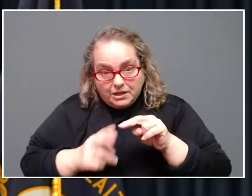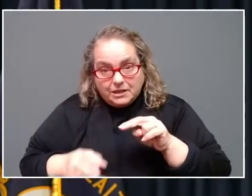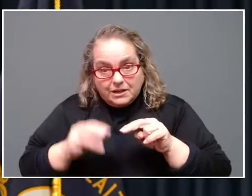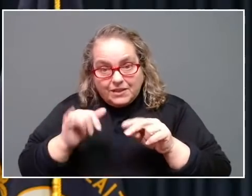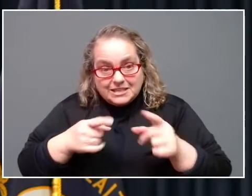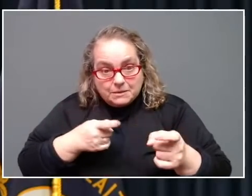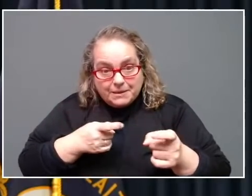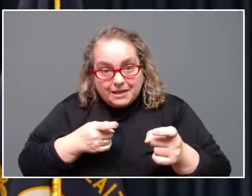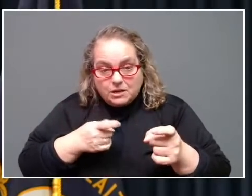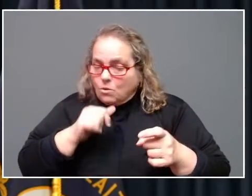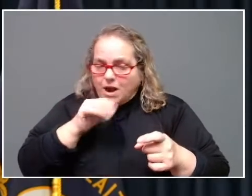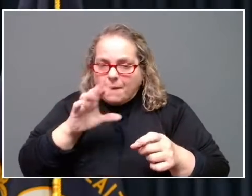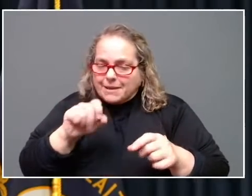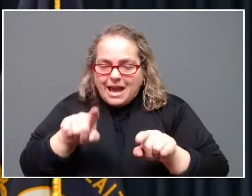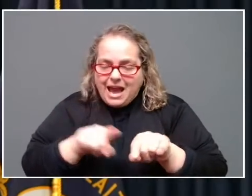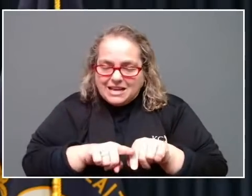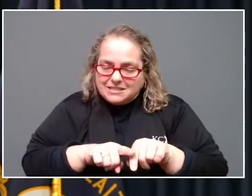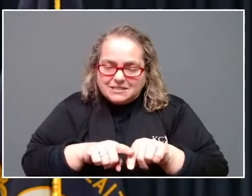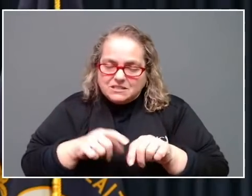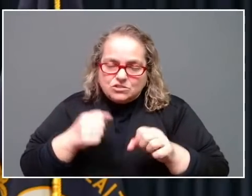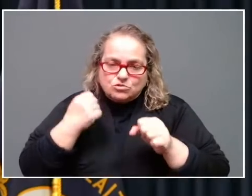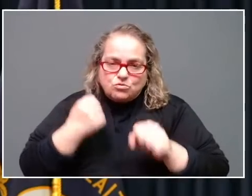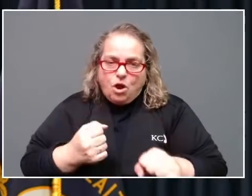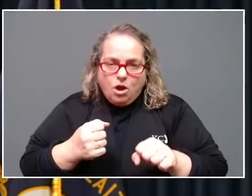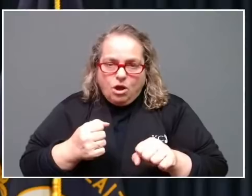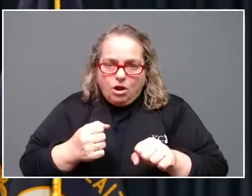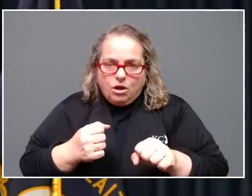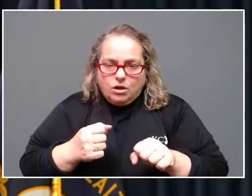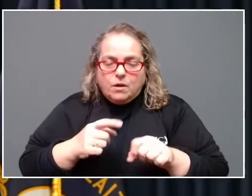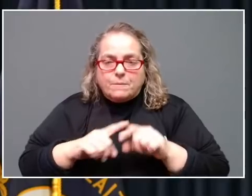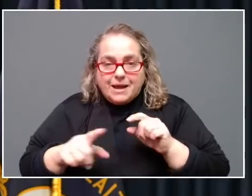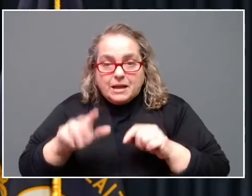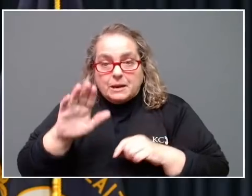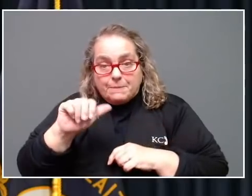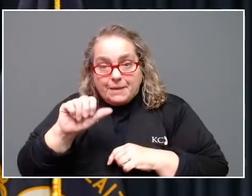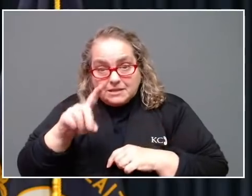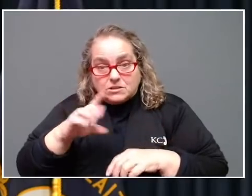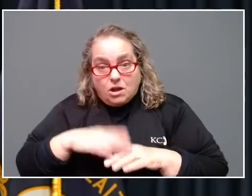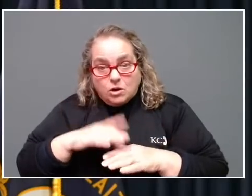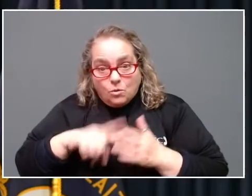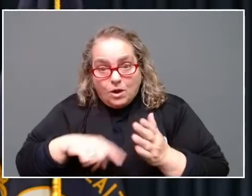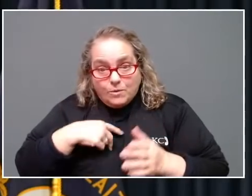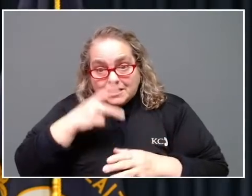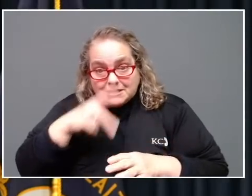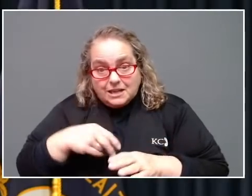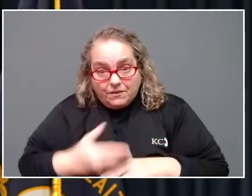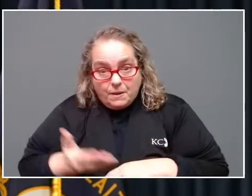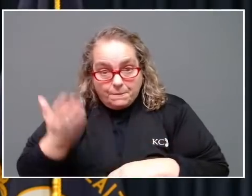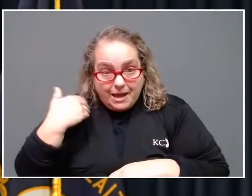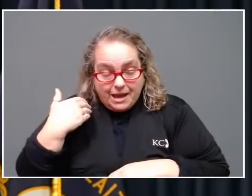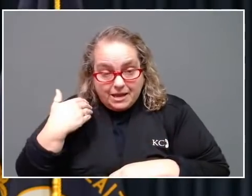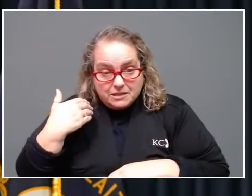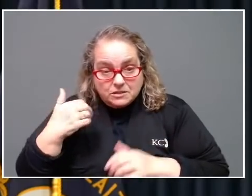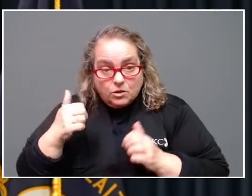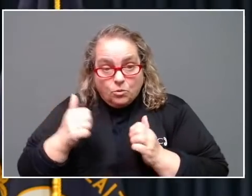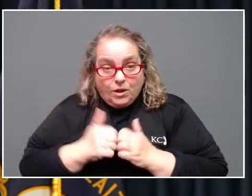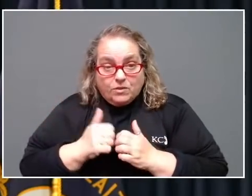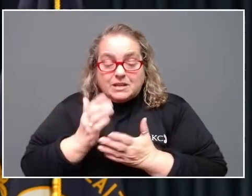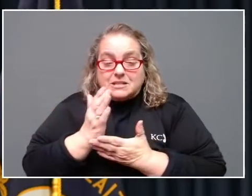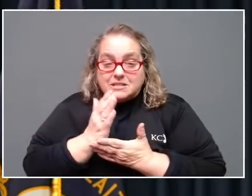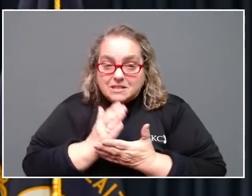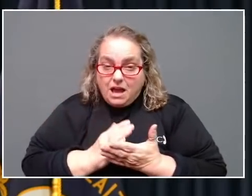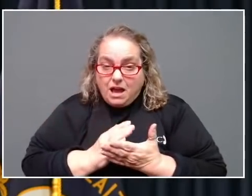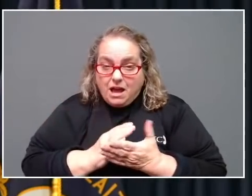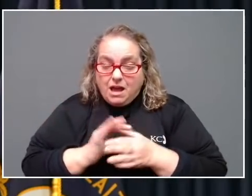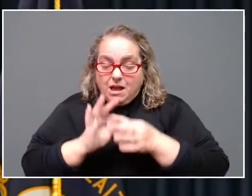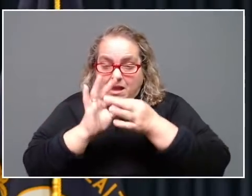won't be as dramatic week over week. But based on what we have seen in the past, with some correlation between speed